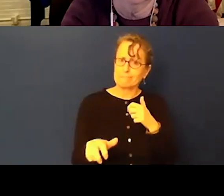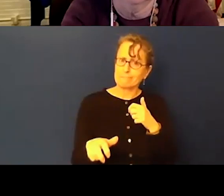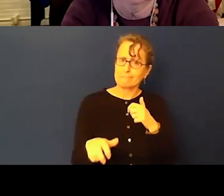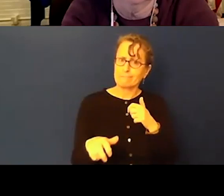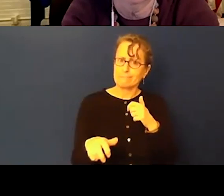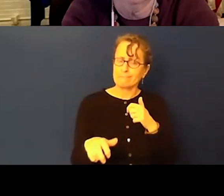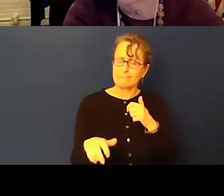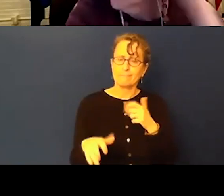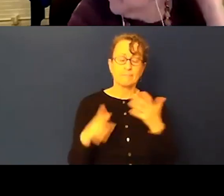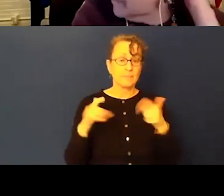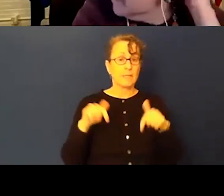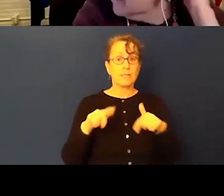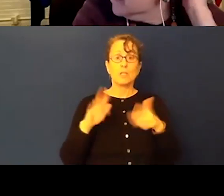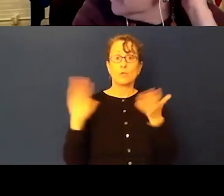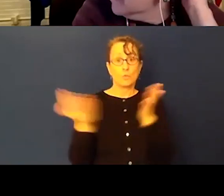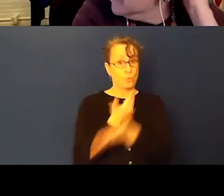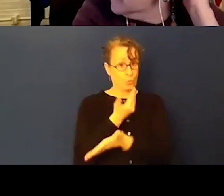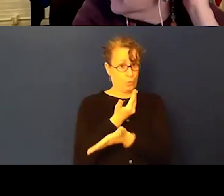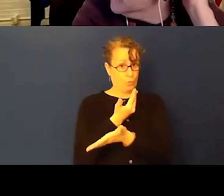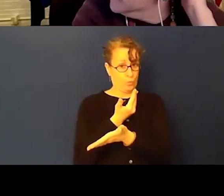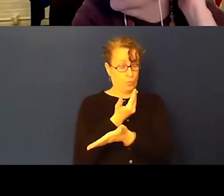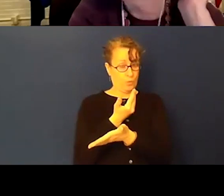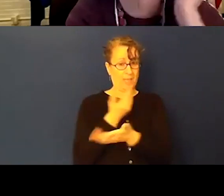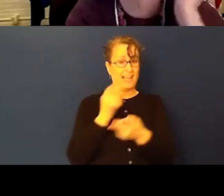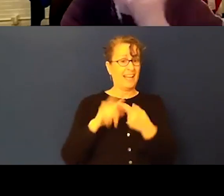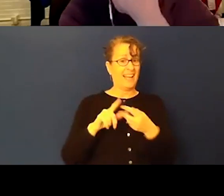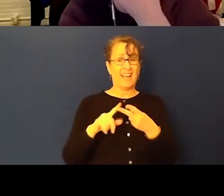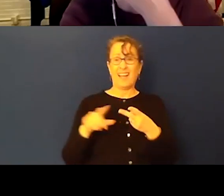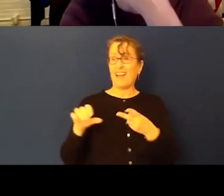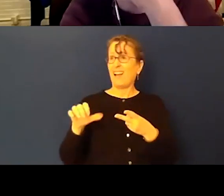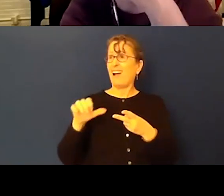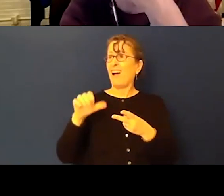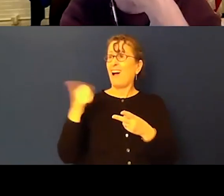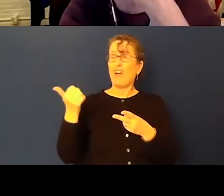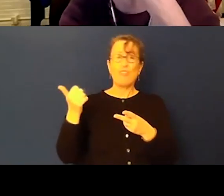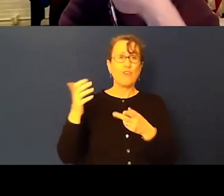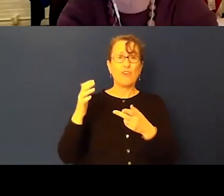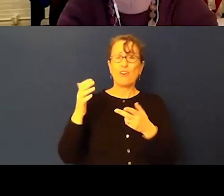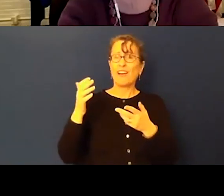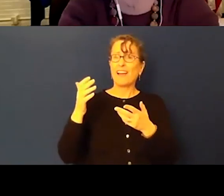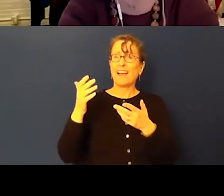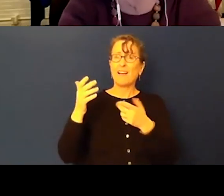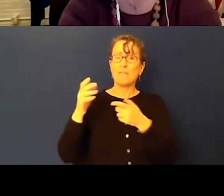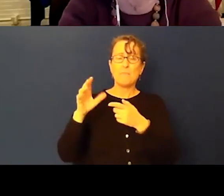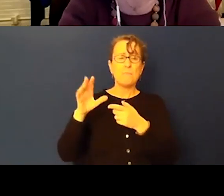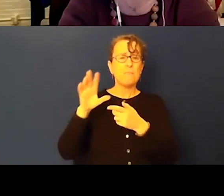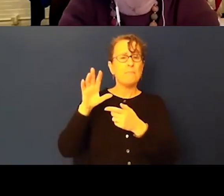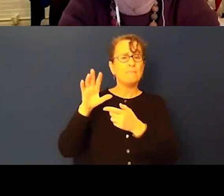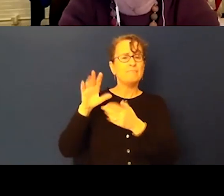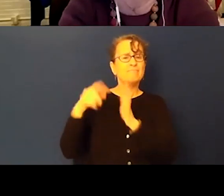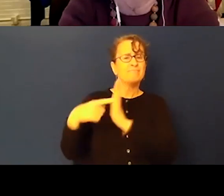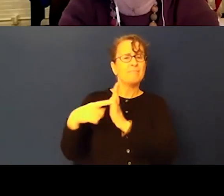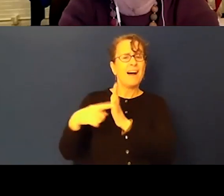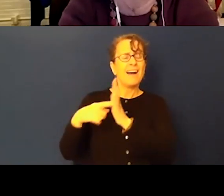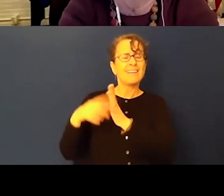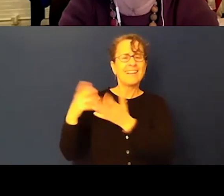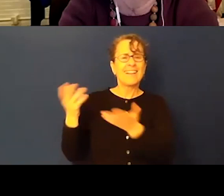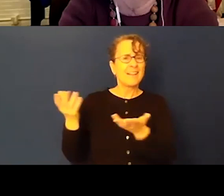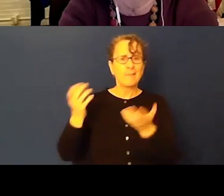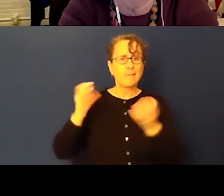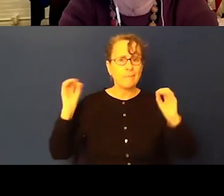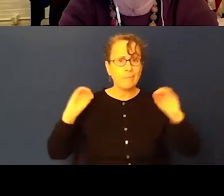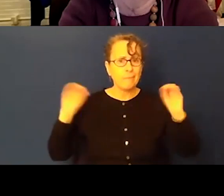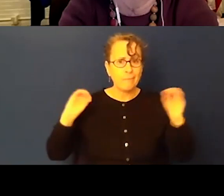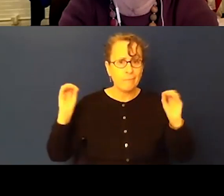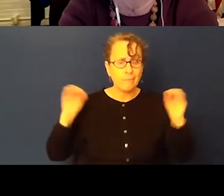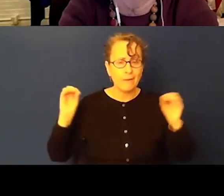creating something new with limited guidance, and it's going to have to be a gut level decision for the